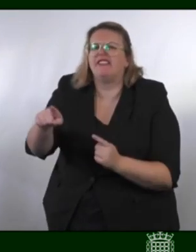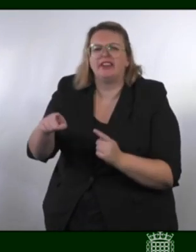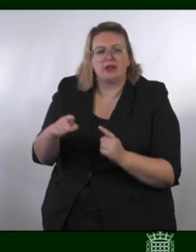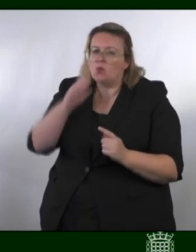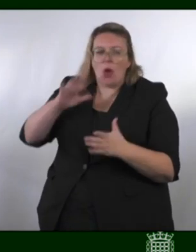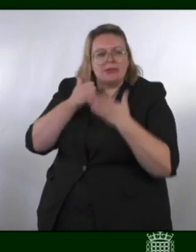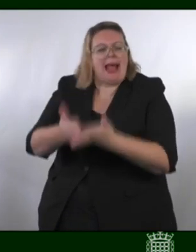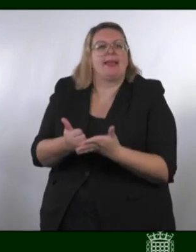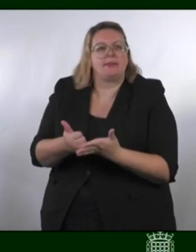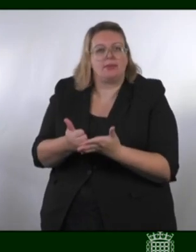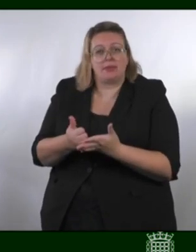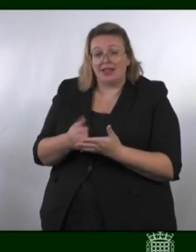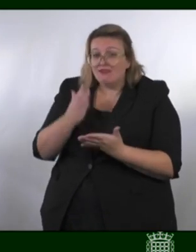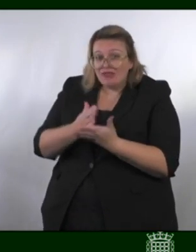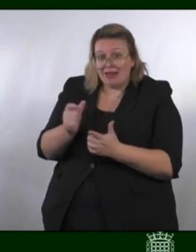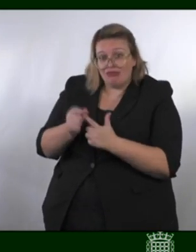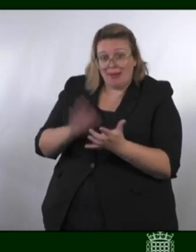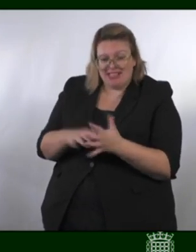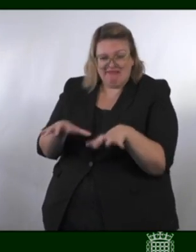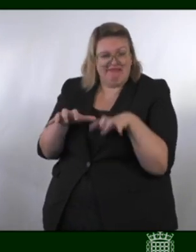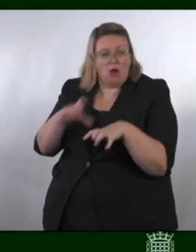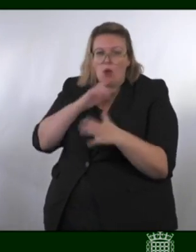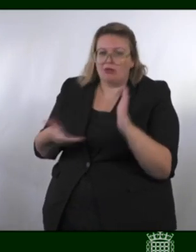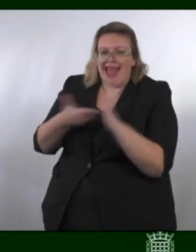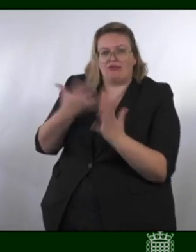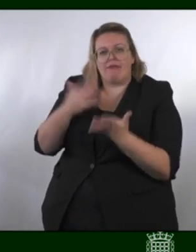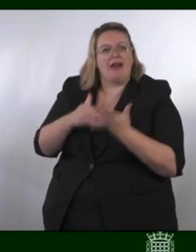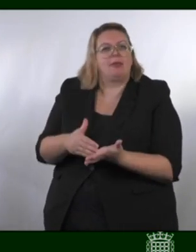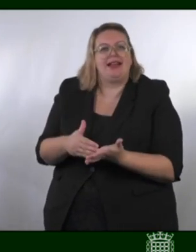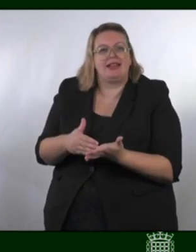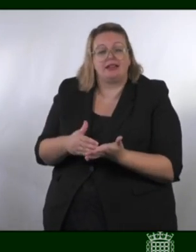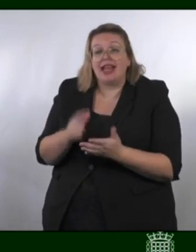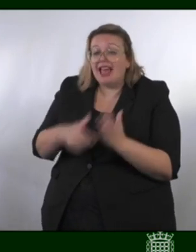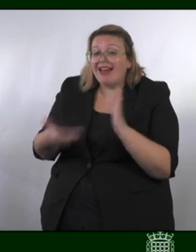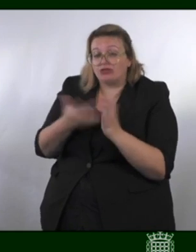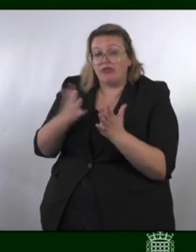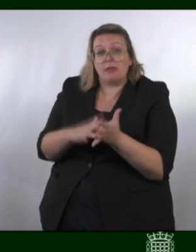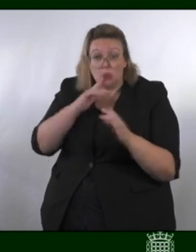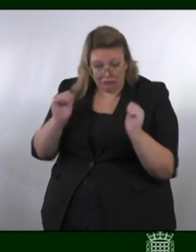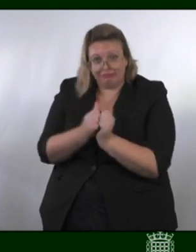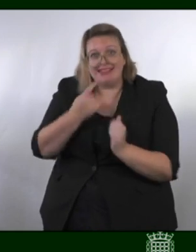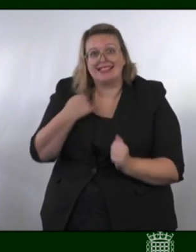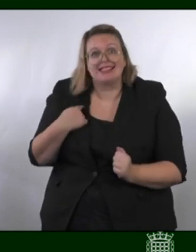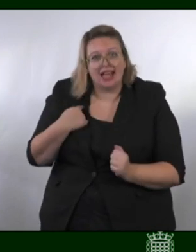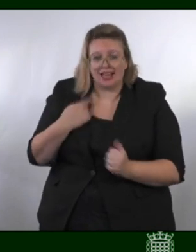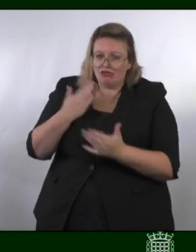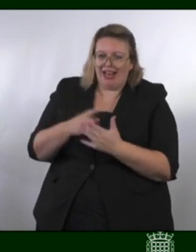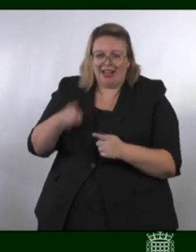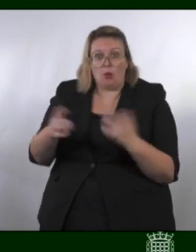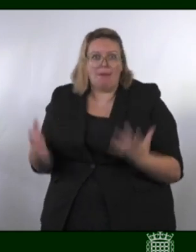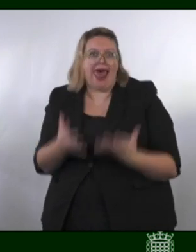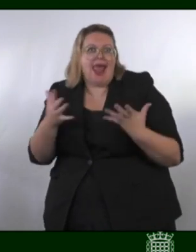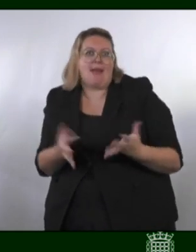Greater Manchester just £5 million extra to get a deal over the line. This is playing politics with people's jobs and with